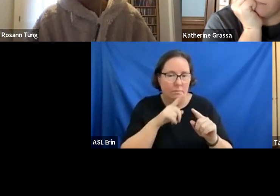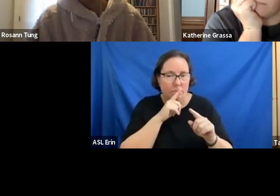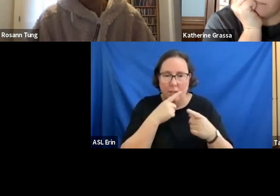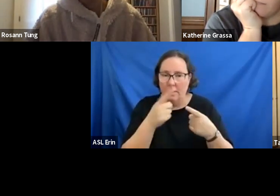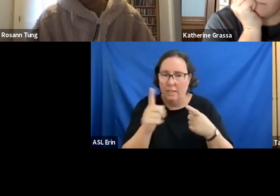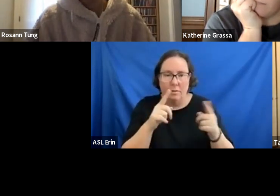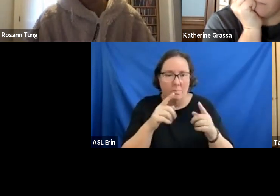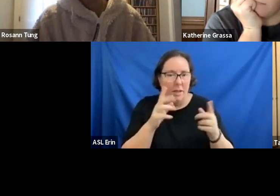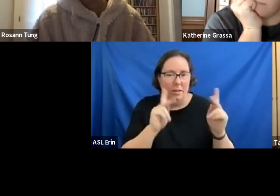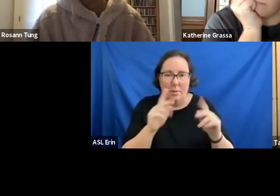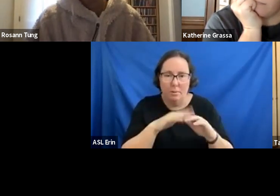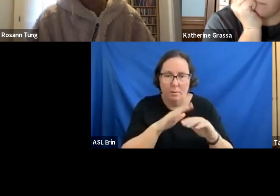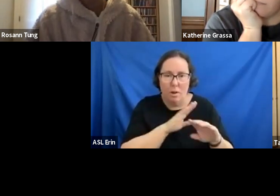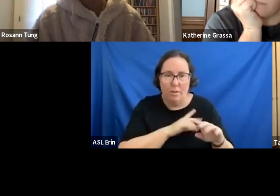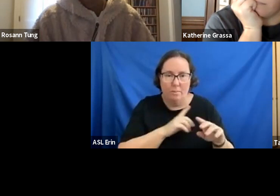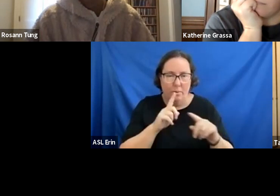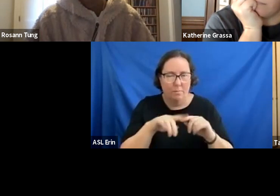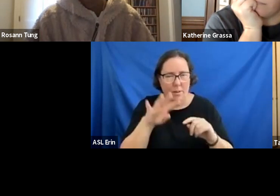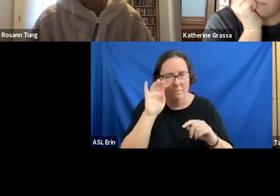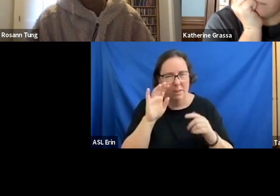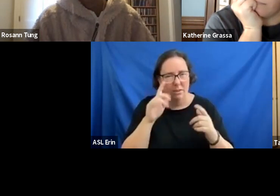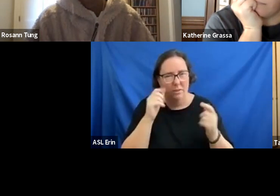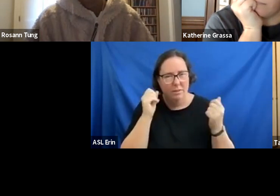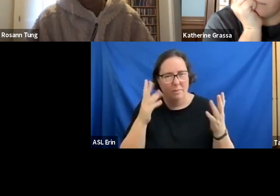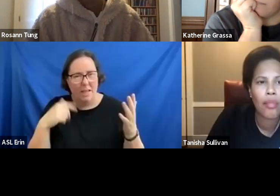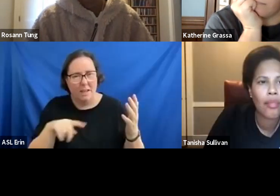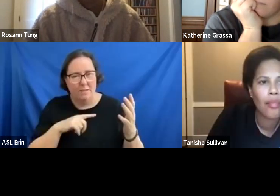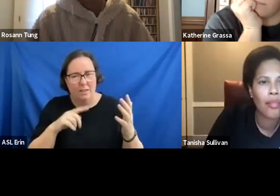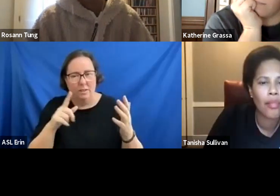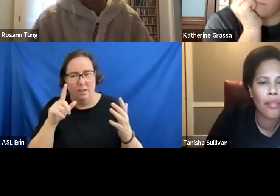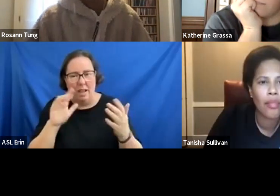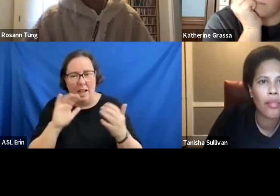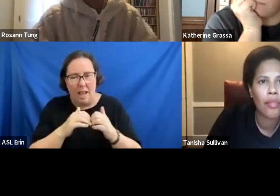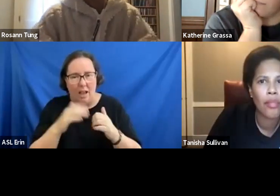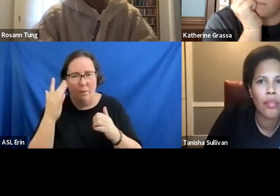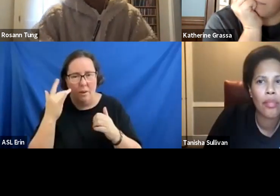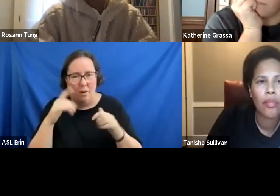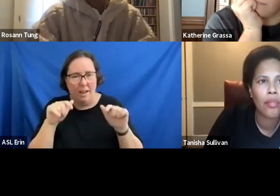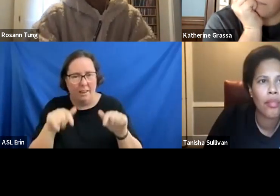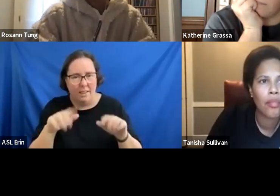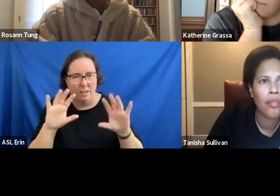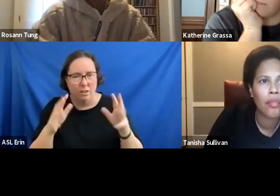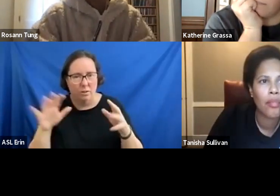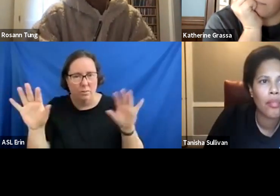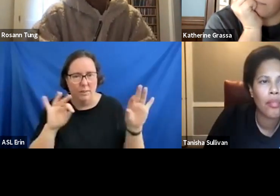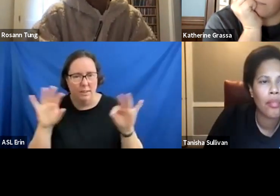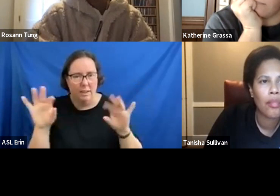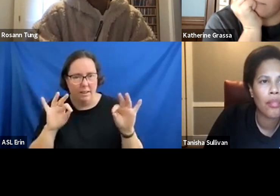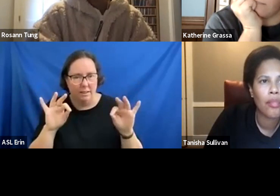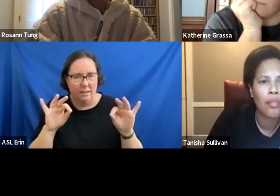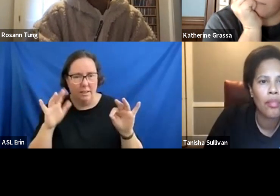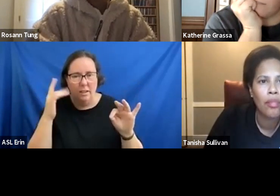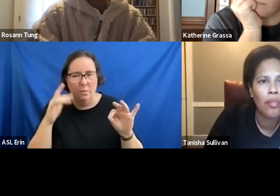to the serving members, but it remains a mystery to many of us as to how and why this particular group was selected and